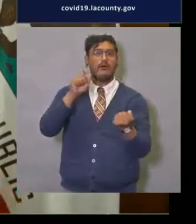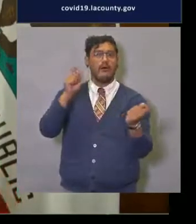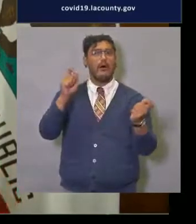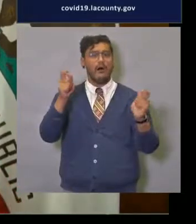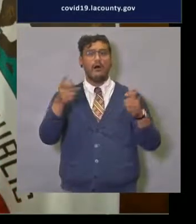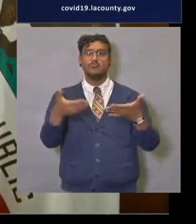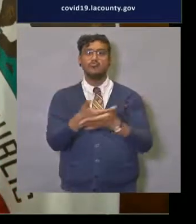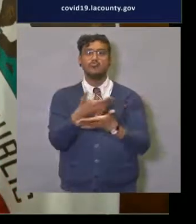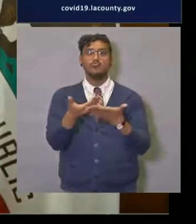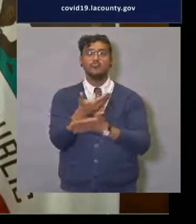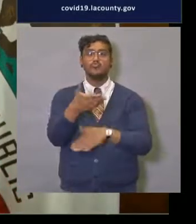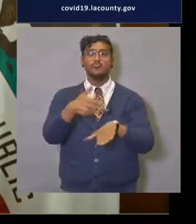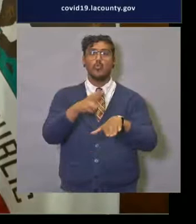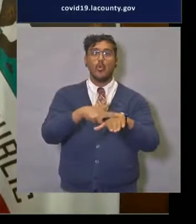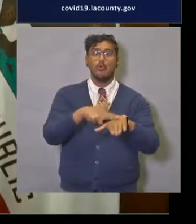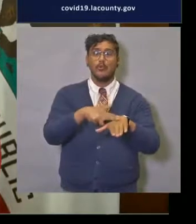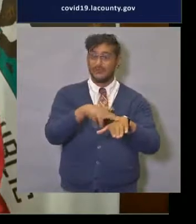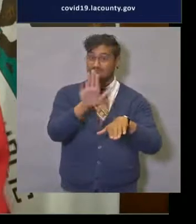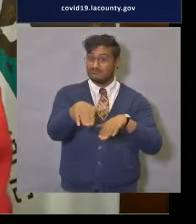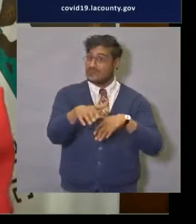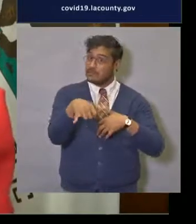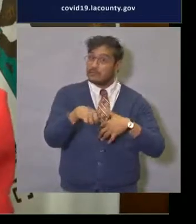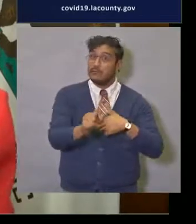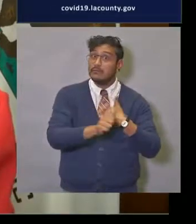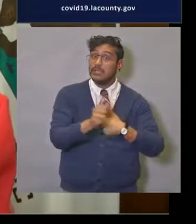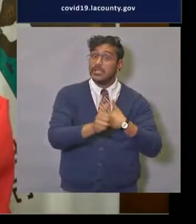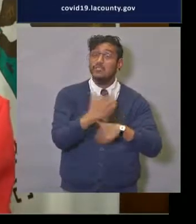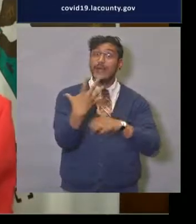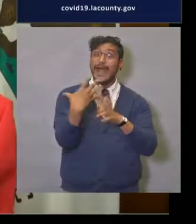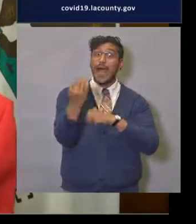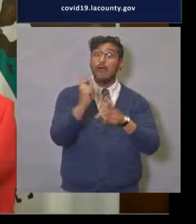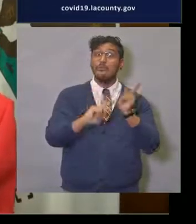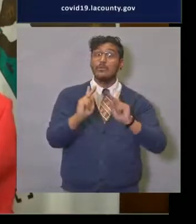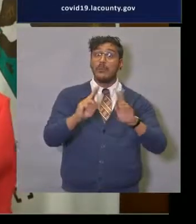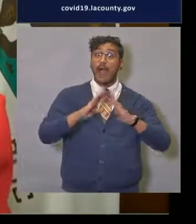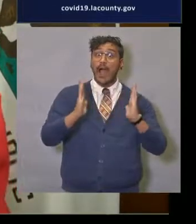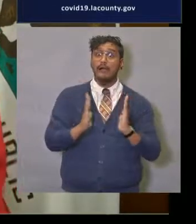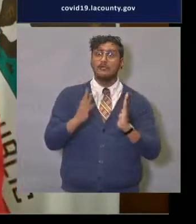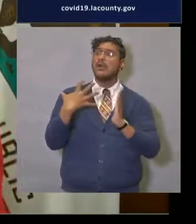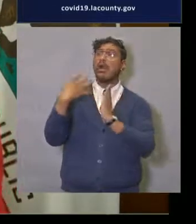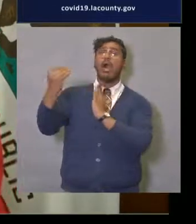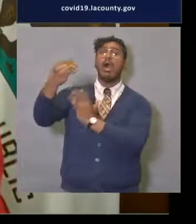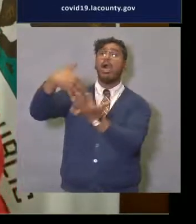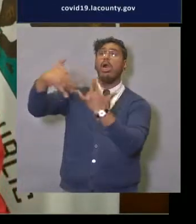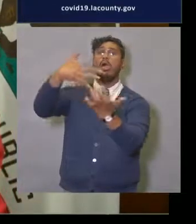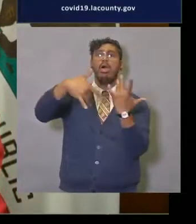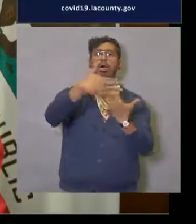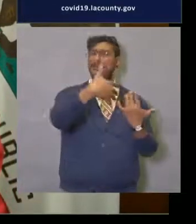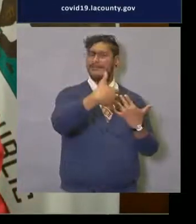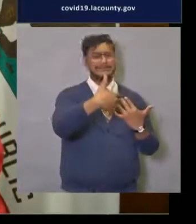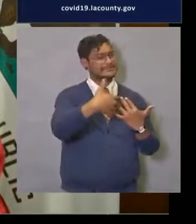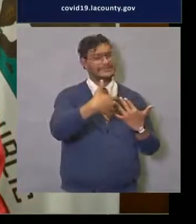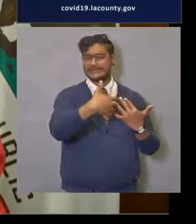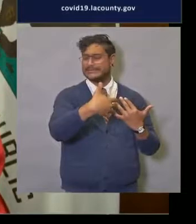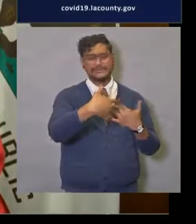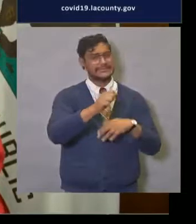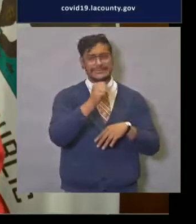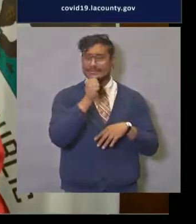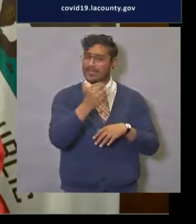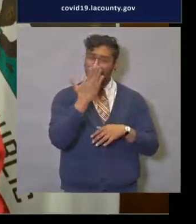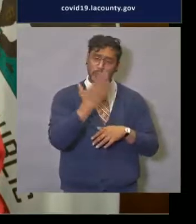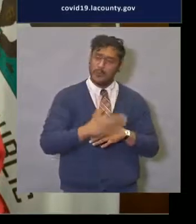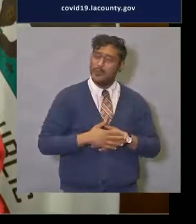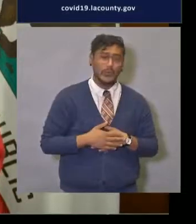to gather with people outside your household, and our health officer order still forbids gatherings of 3 or more